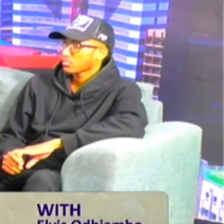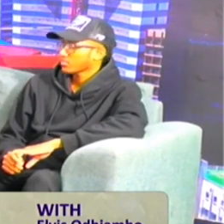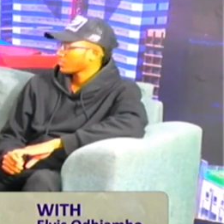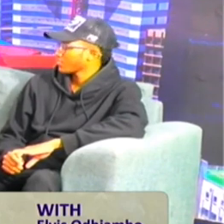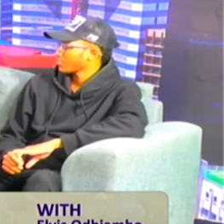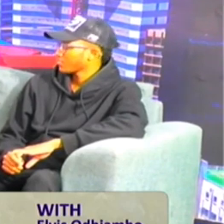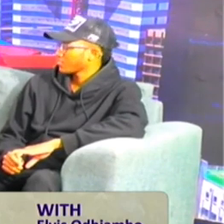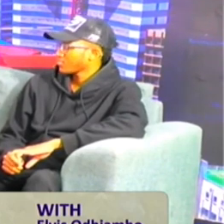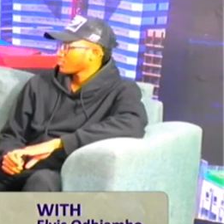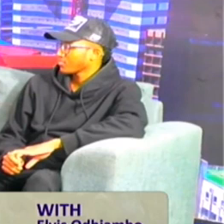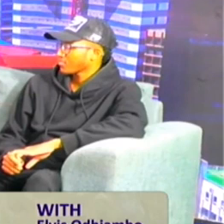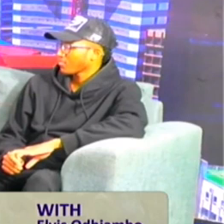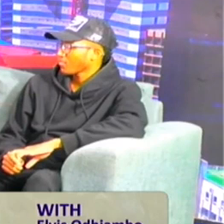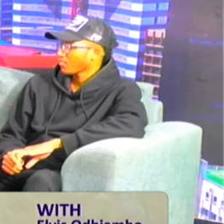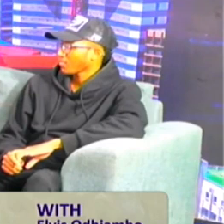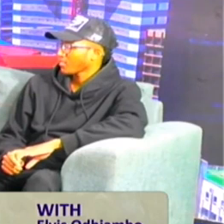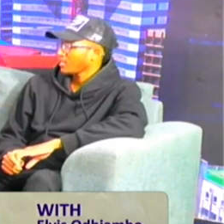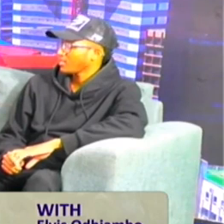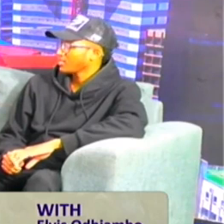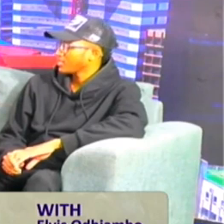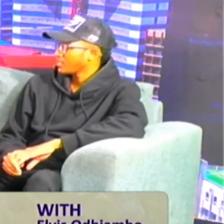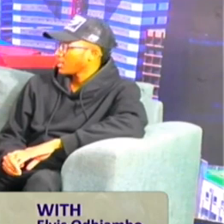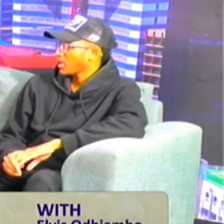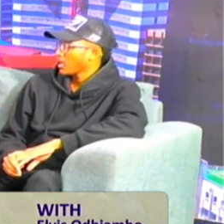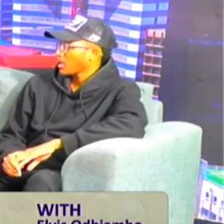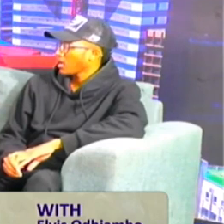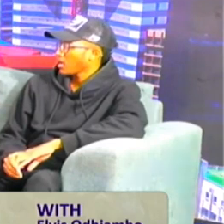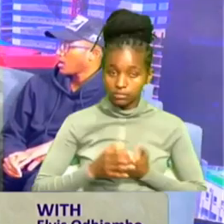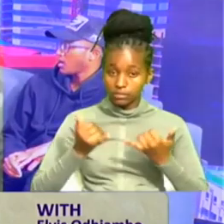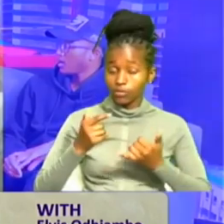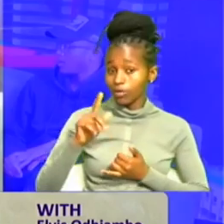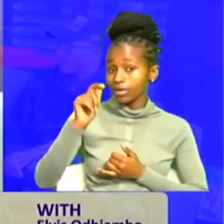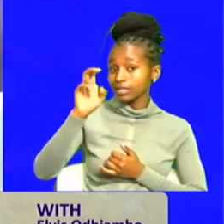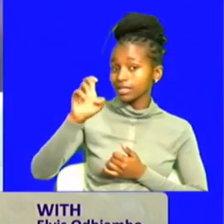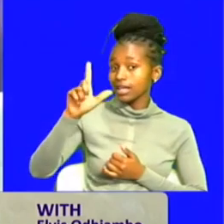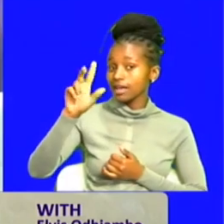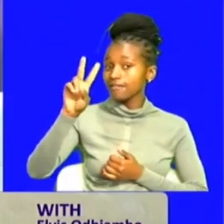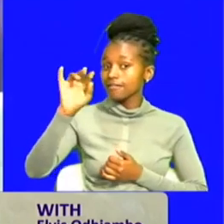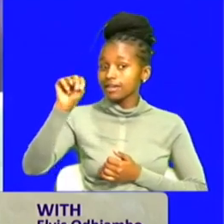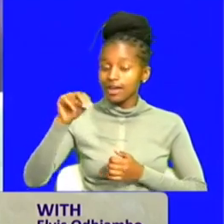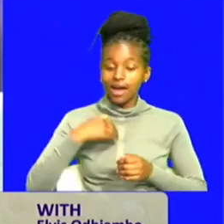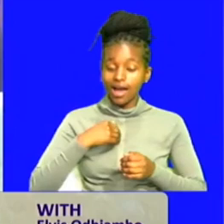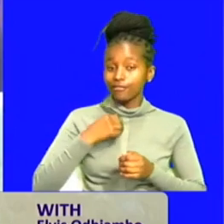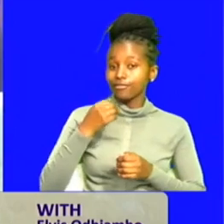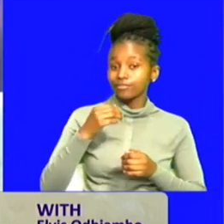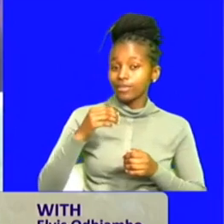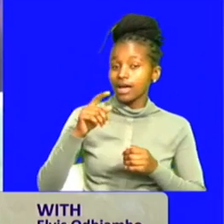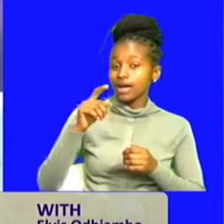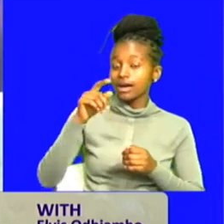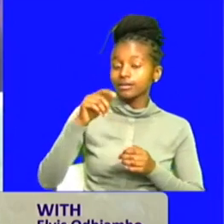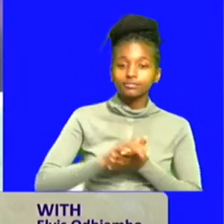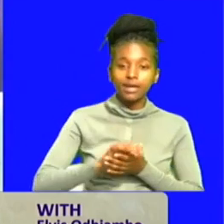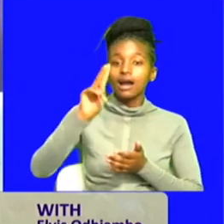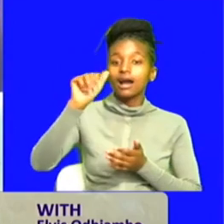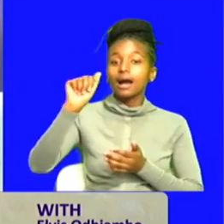think for them. Yes. On your side, tell me. Yeah. Group C tuko na Cabras, vile nimesema tuko na Strathmore Leos,